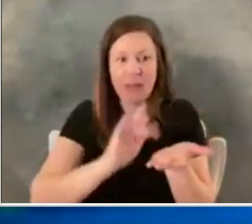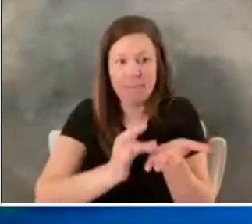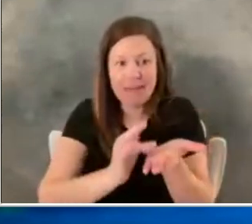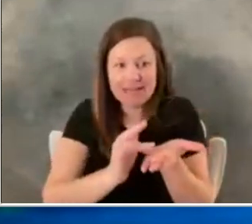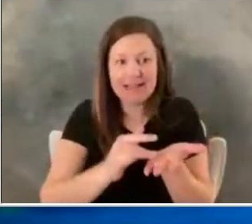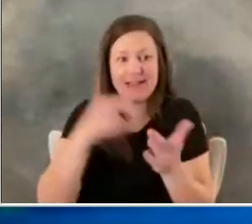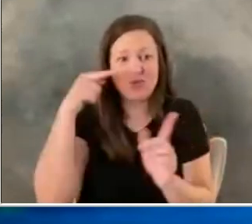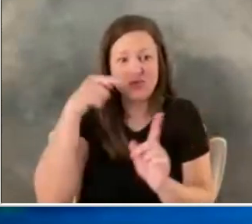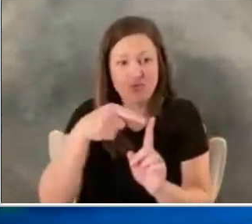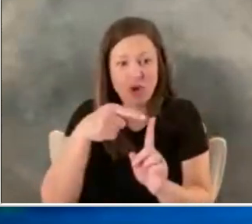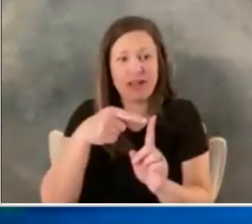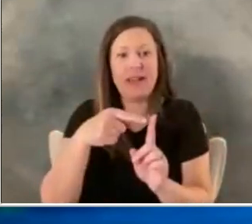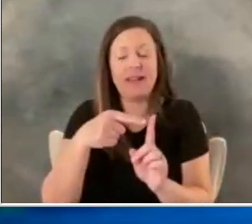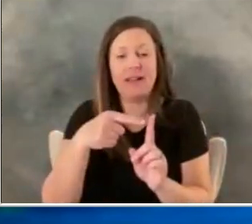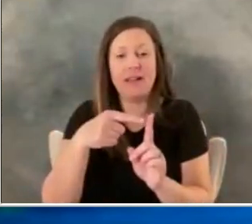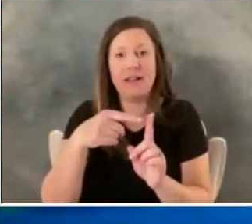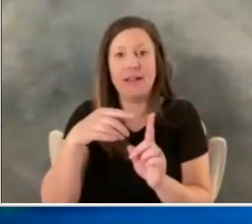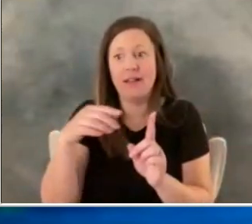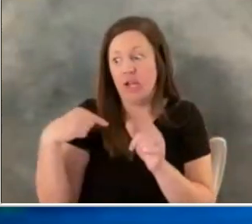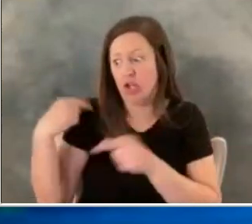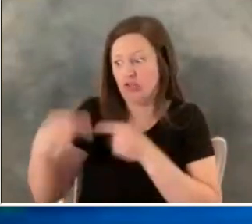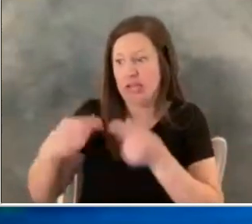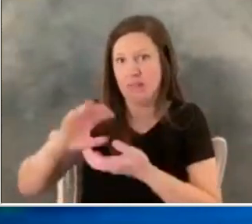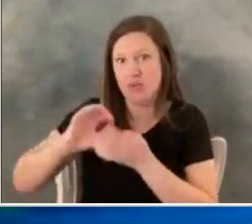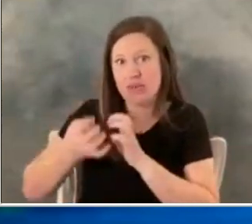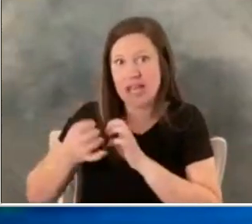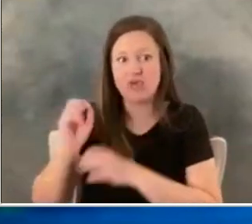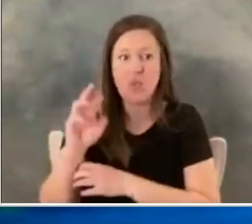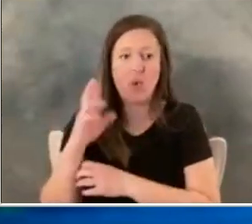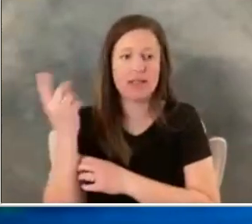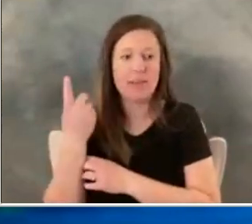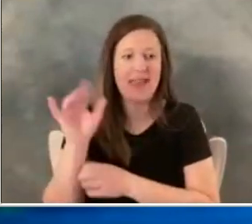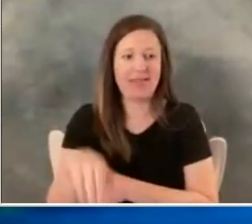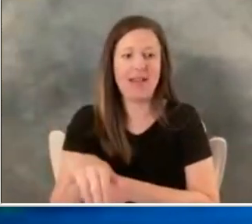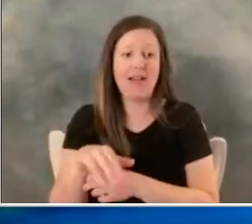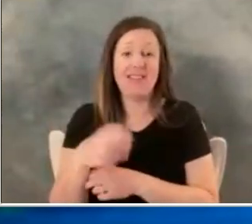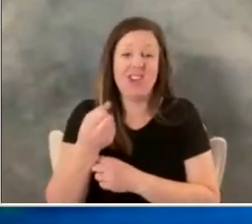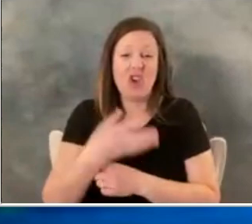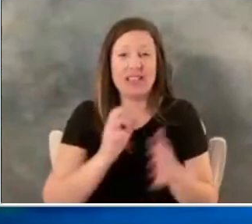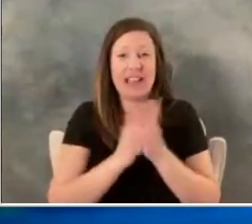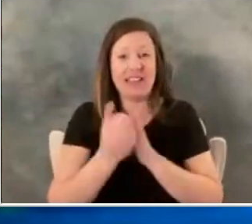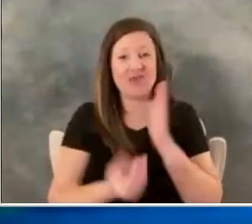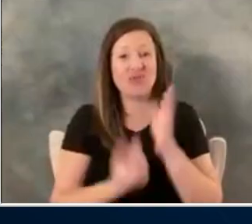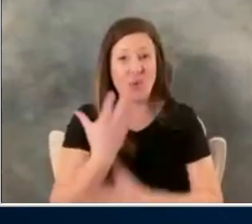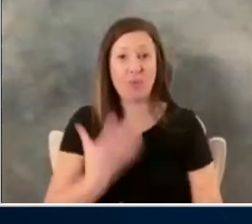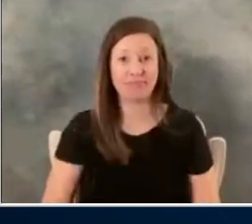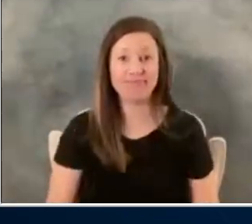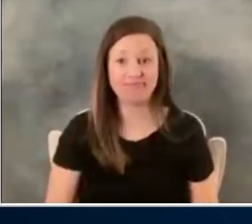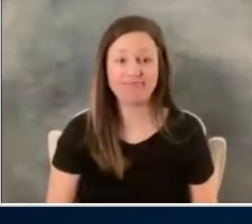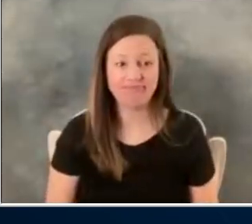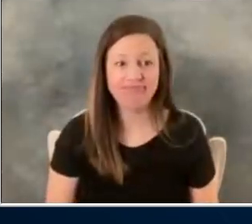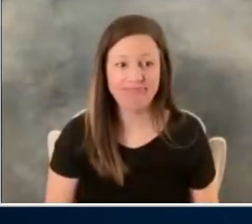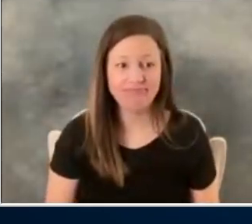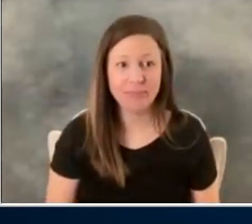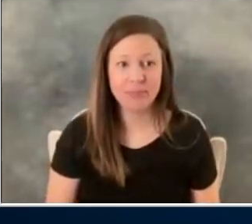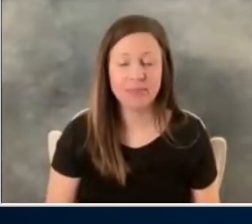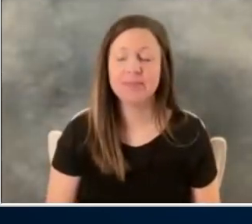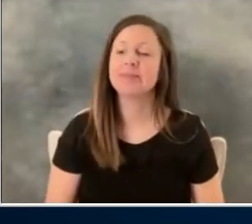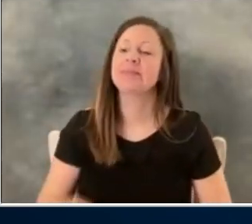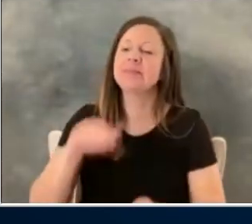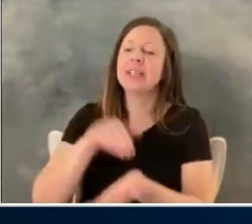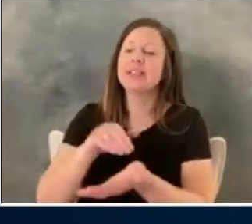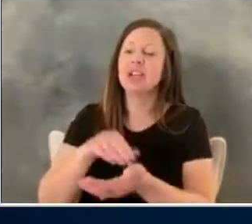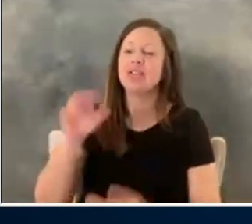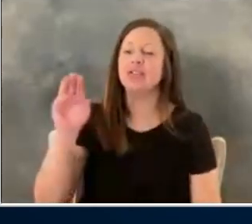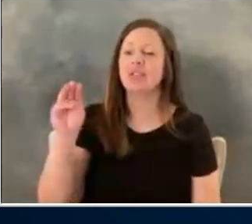target, a mutation or an abnormality that may be creating that cancer to grow. I want to bring in Dr. Maidment.